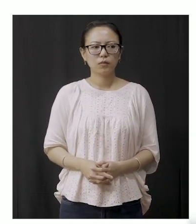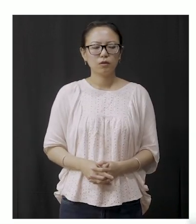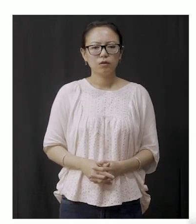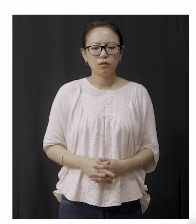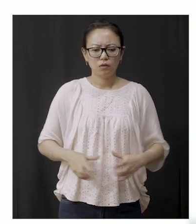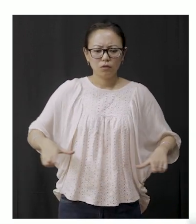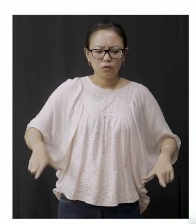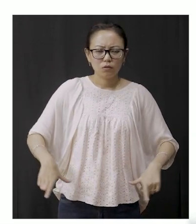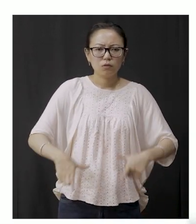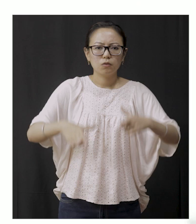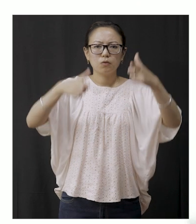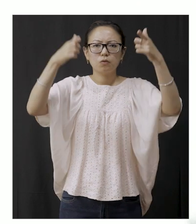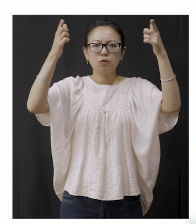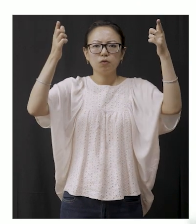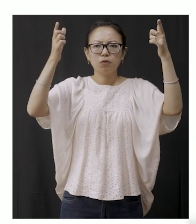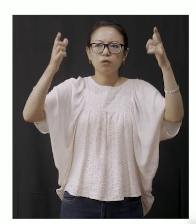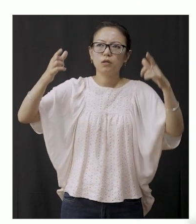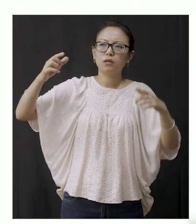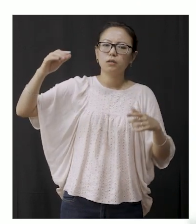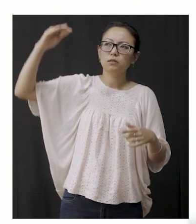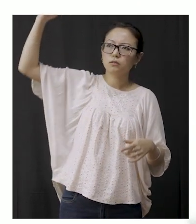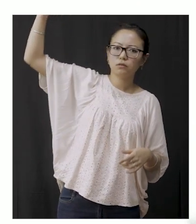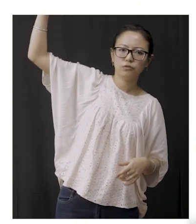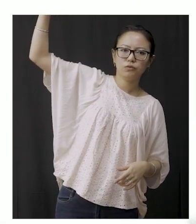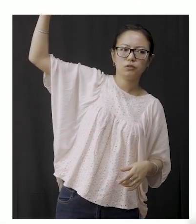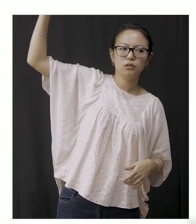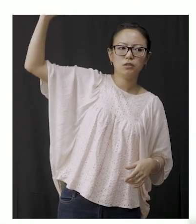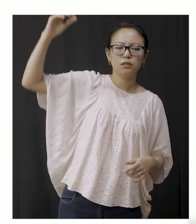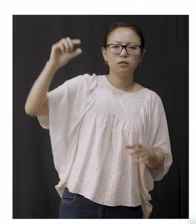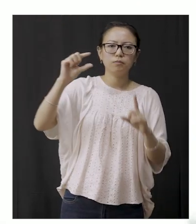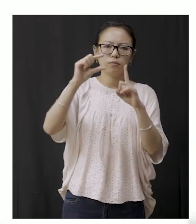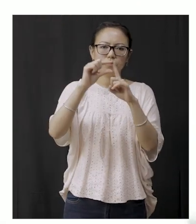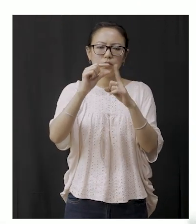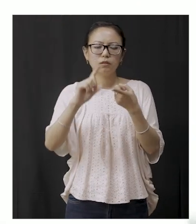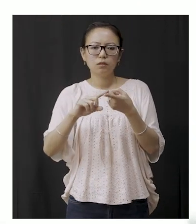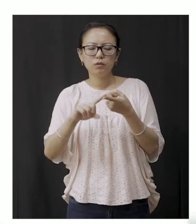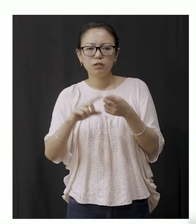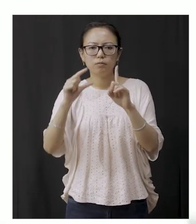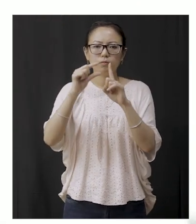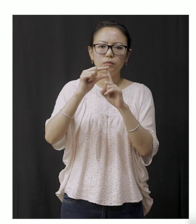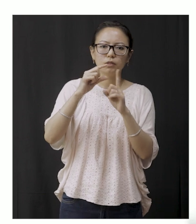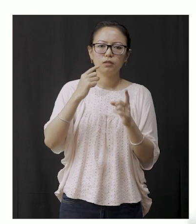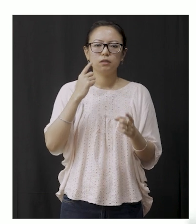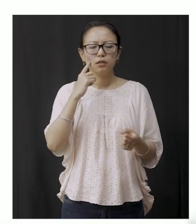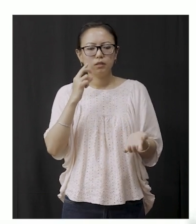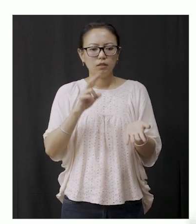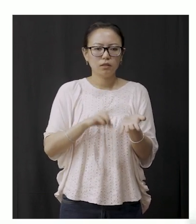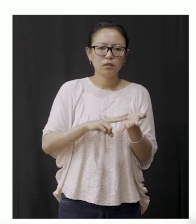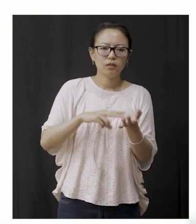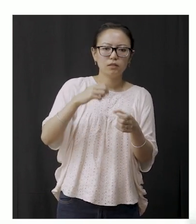peeping. Peeping, here peeping, I have written the meaning. Peeping means